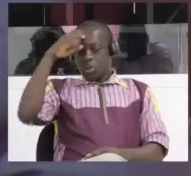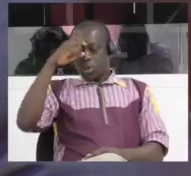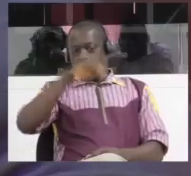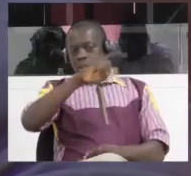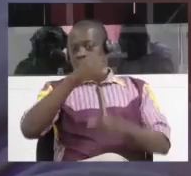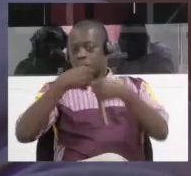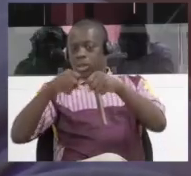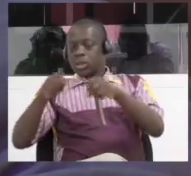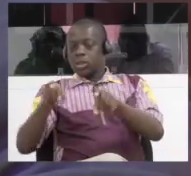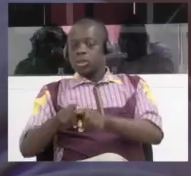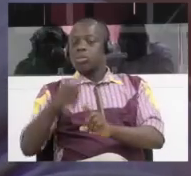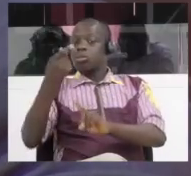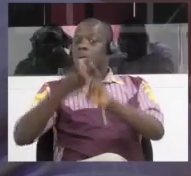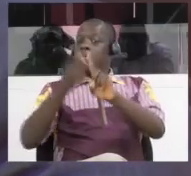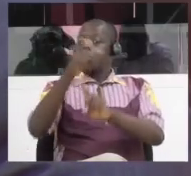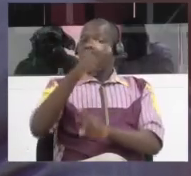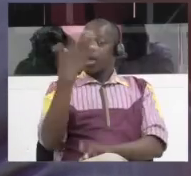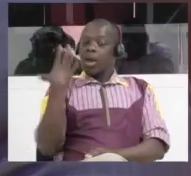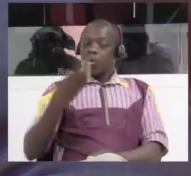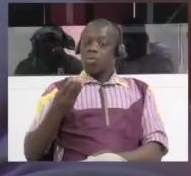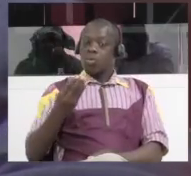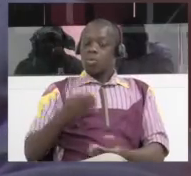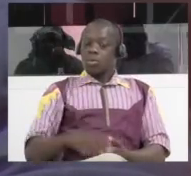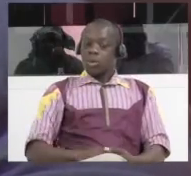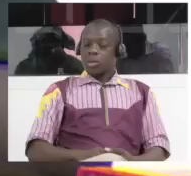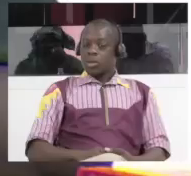pay? Was it good?